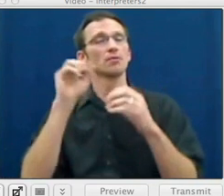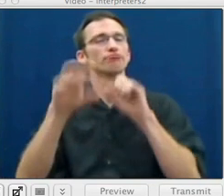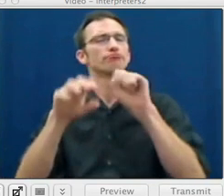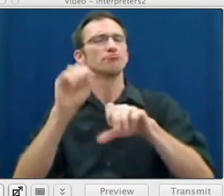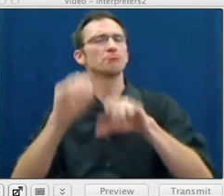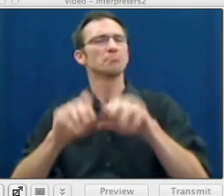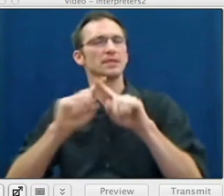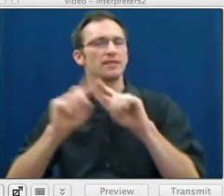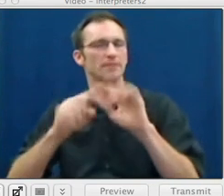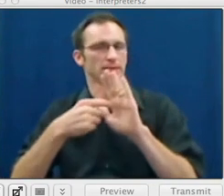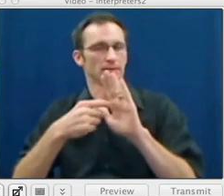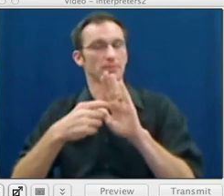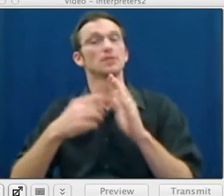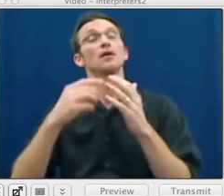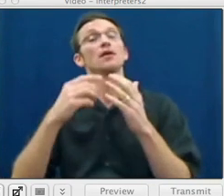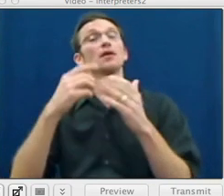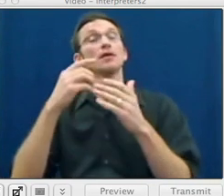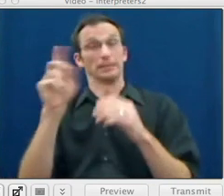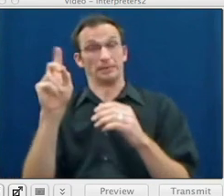build demand constellations.